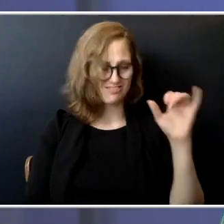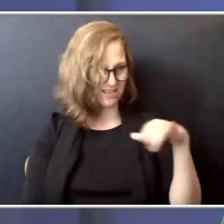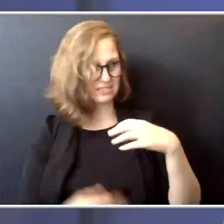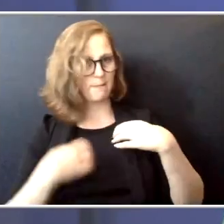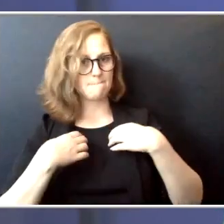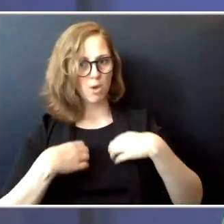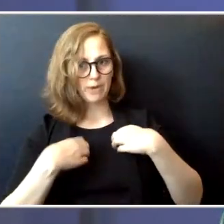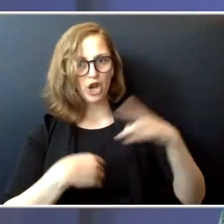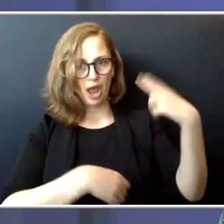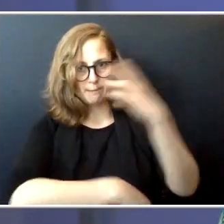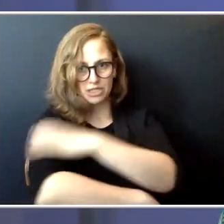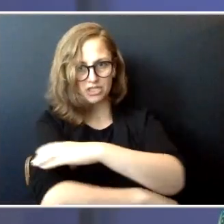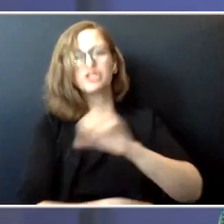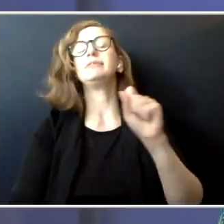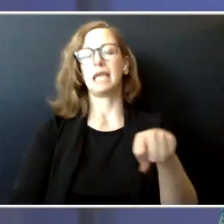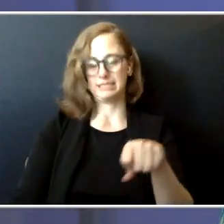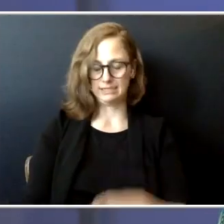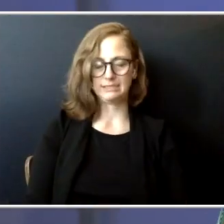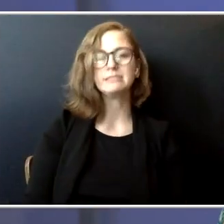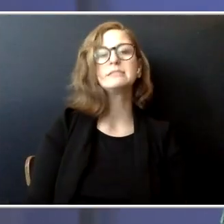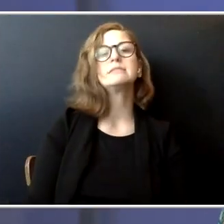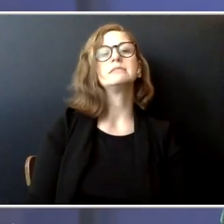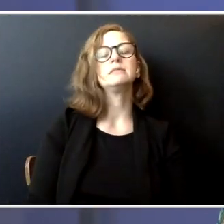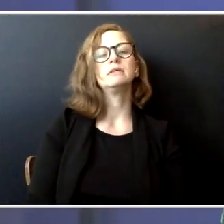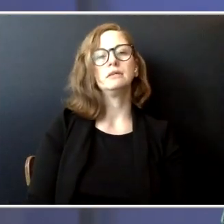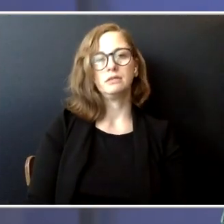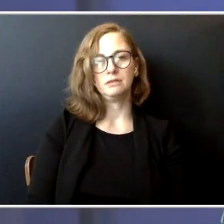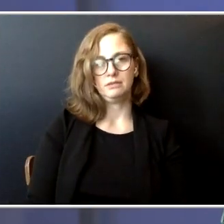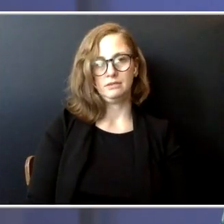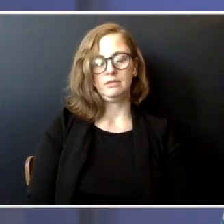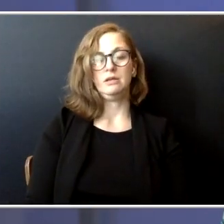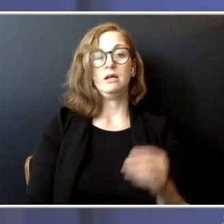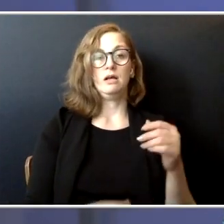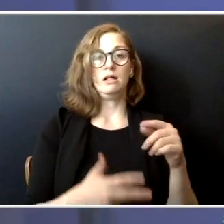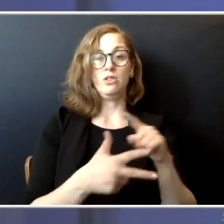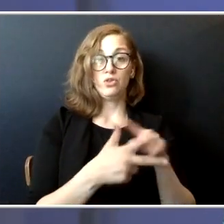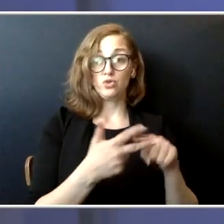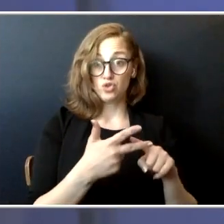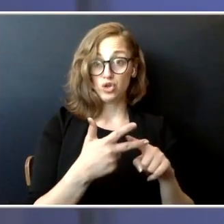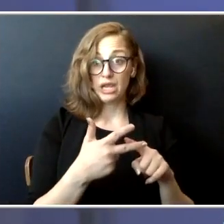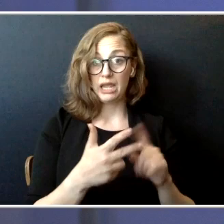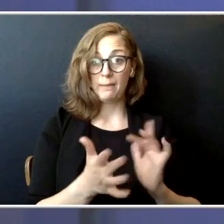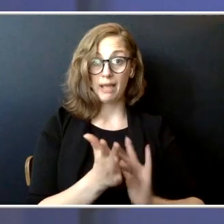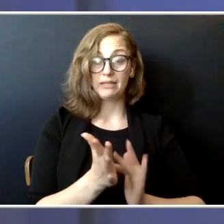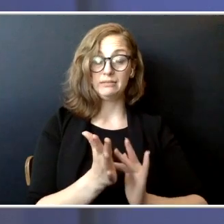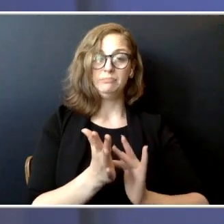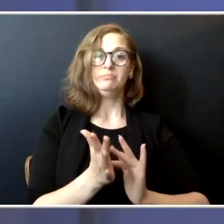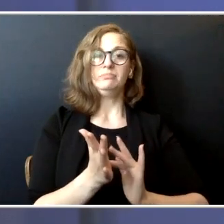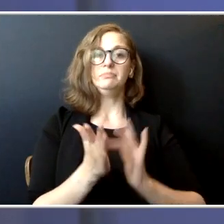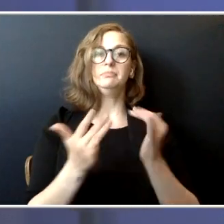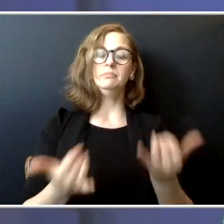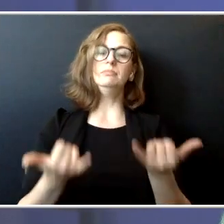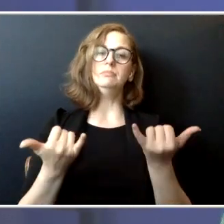Pulmonary hypertension. Okay. And those 3 pH meds currently that I'm